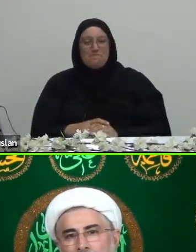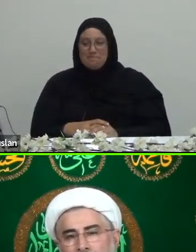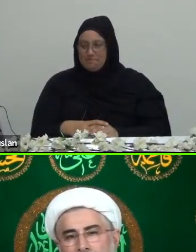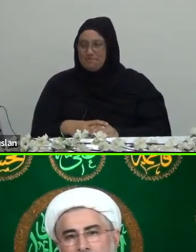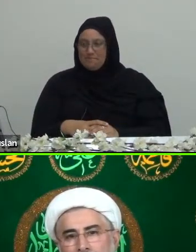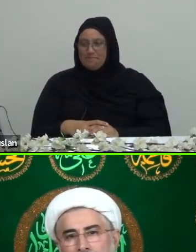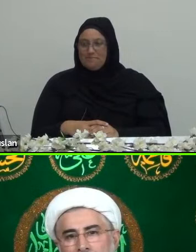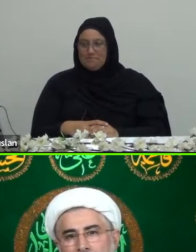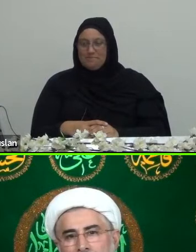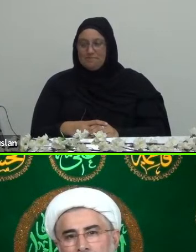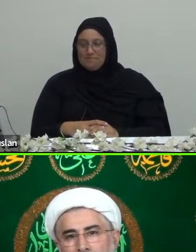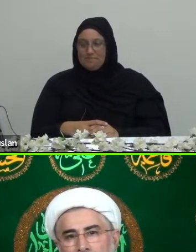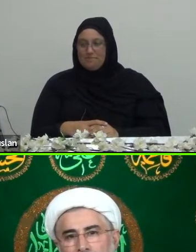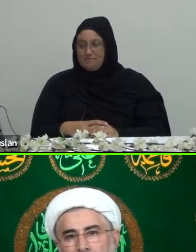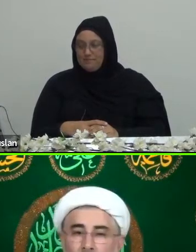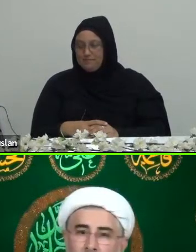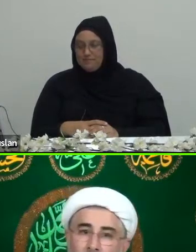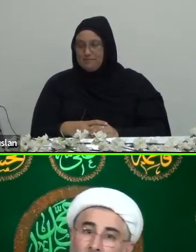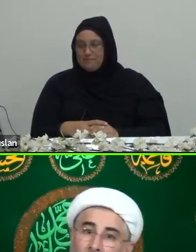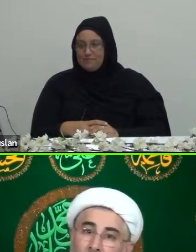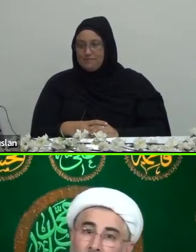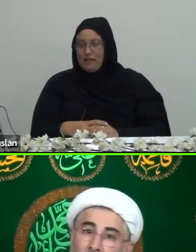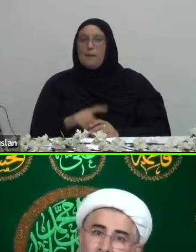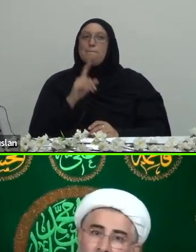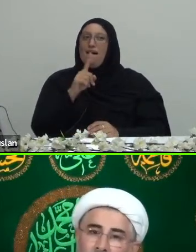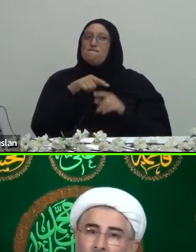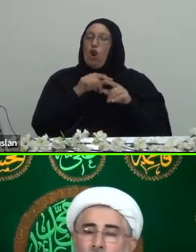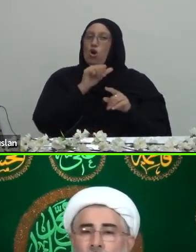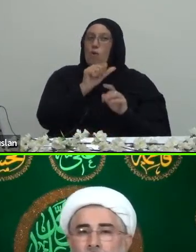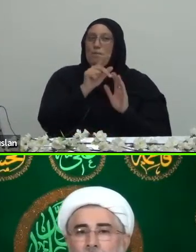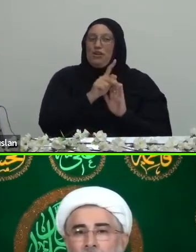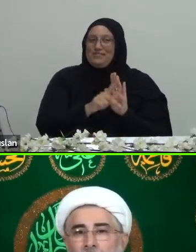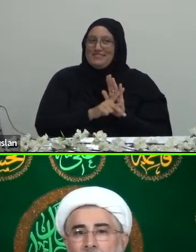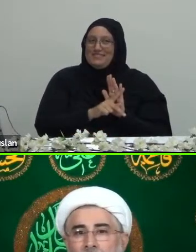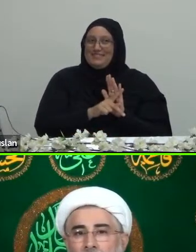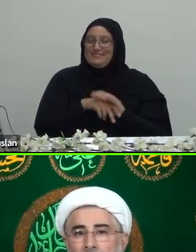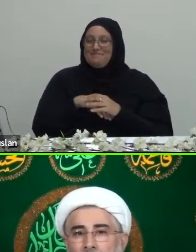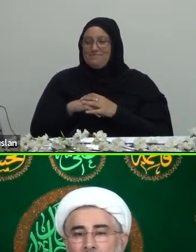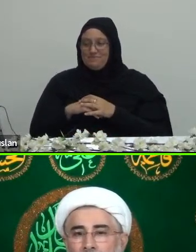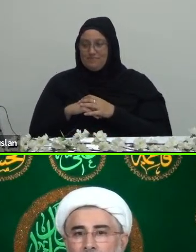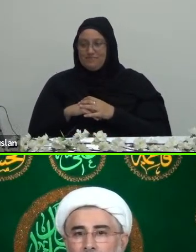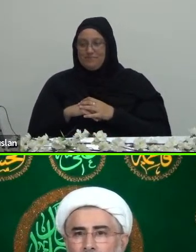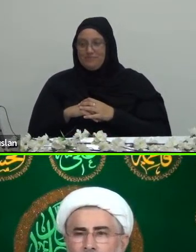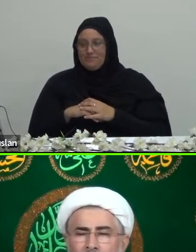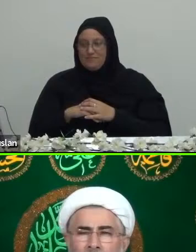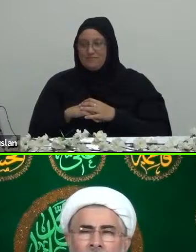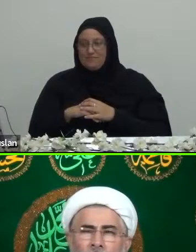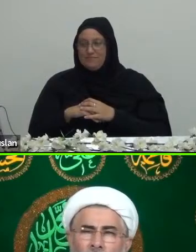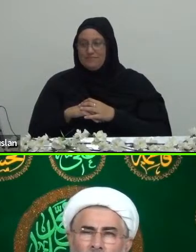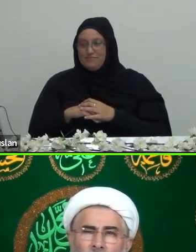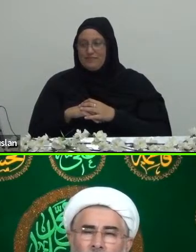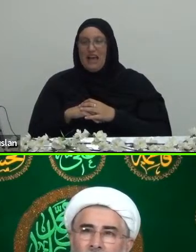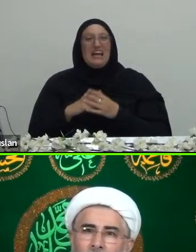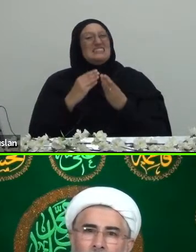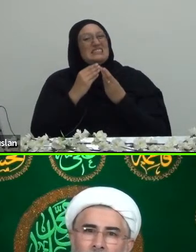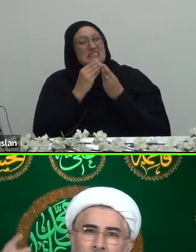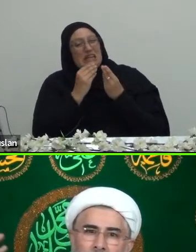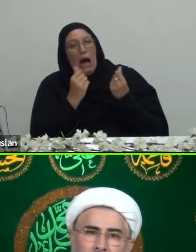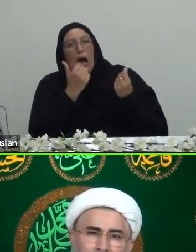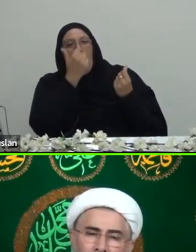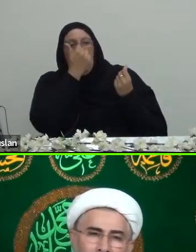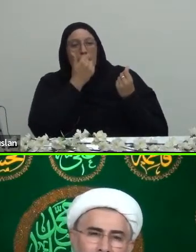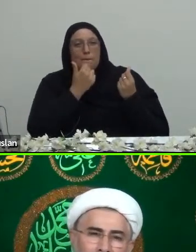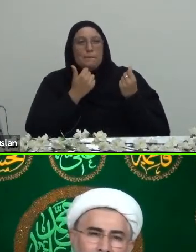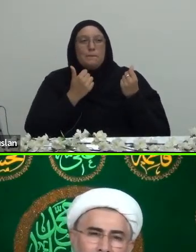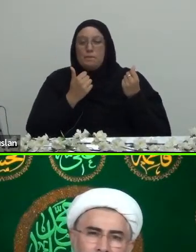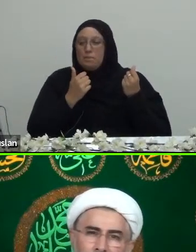depends on the policies. It might be an insurance policies that Islam does not endorse that. Like, for example, in